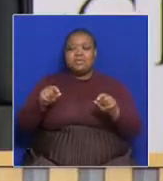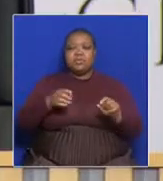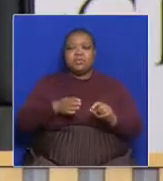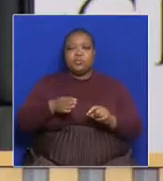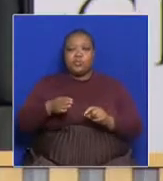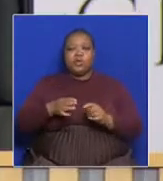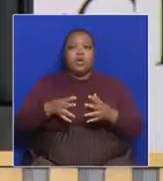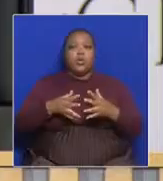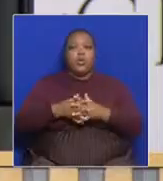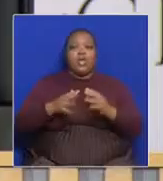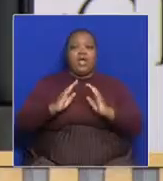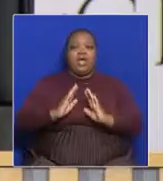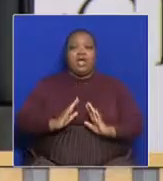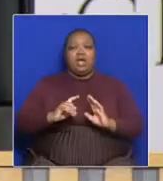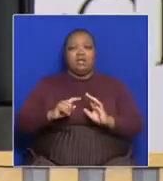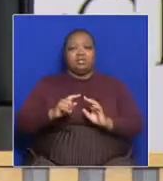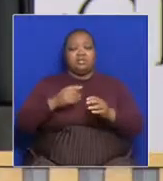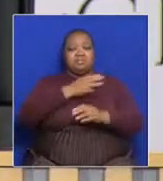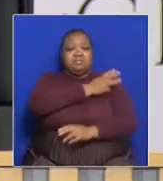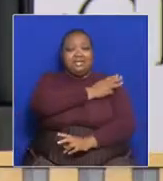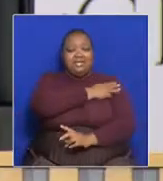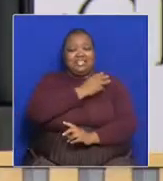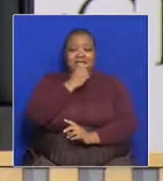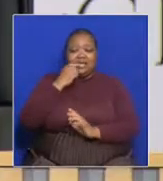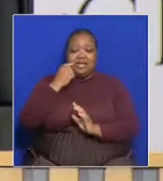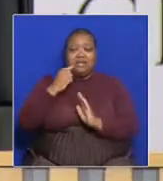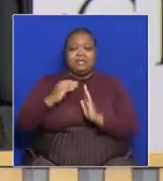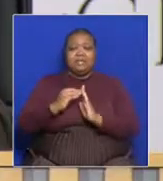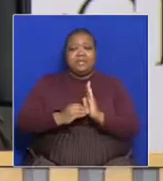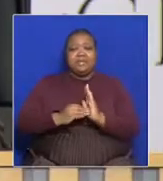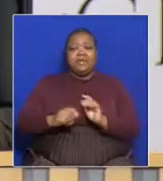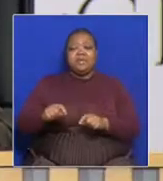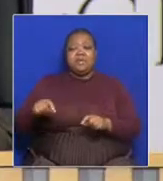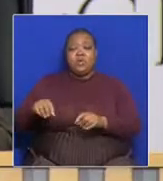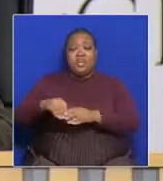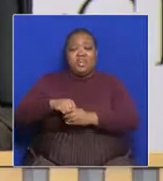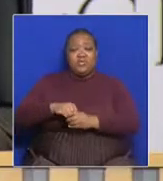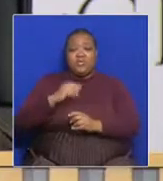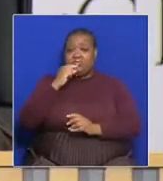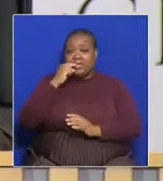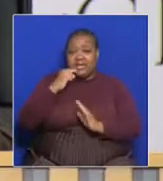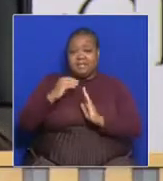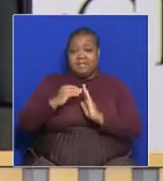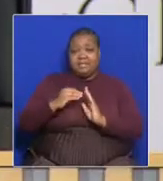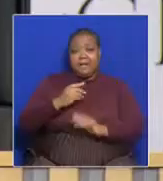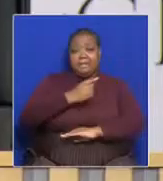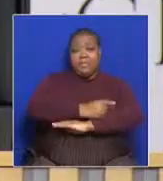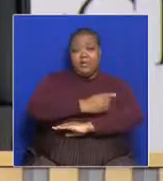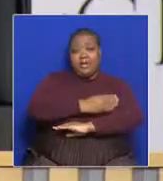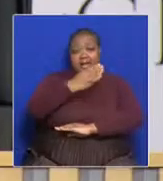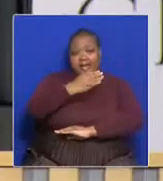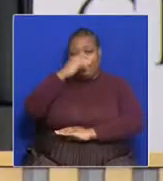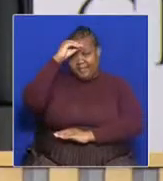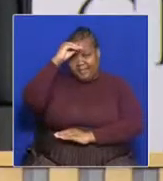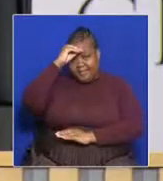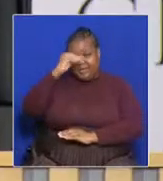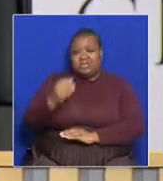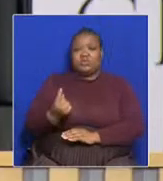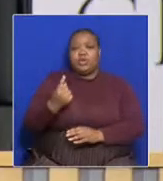relevant role players, the guys from Border Police, all of them. So hence, this is one document that would now